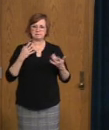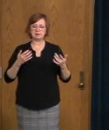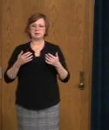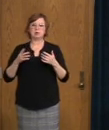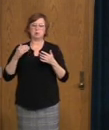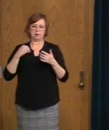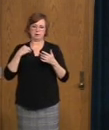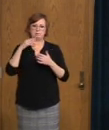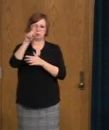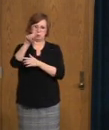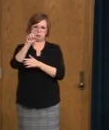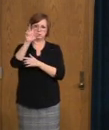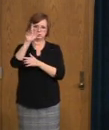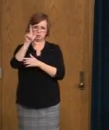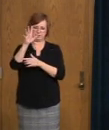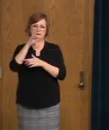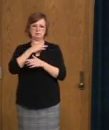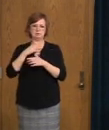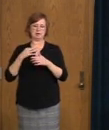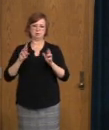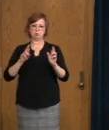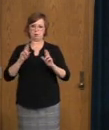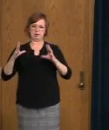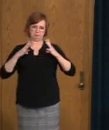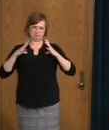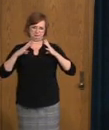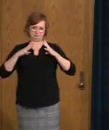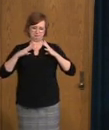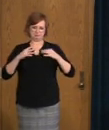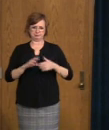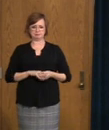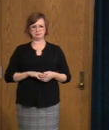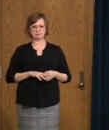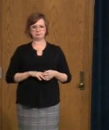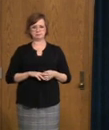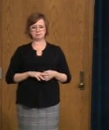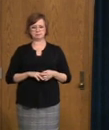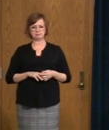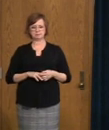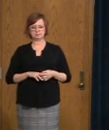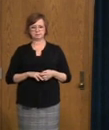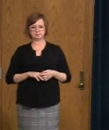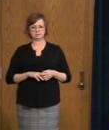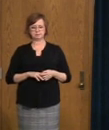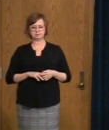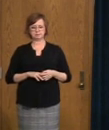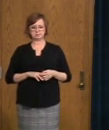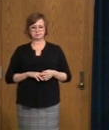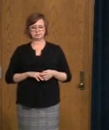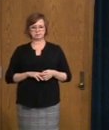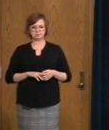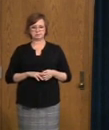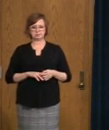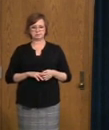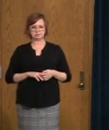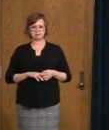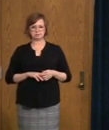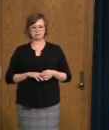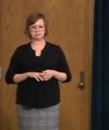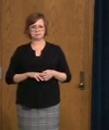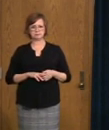and that doesn't include a number of responses that we've already redeployed staff